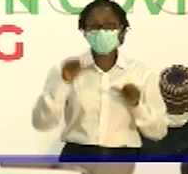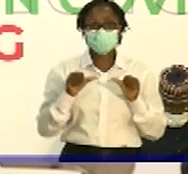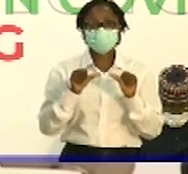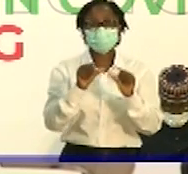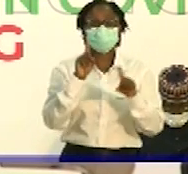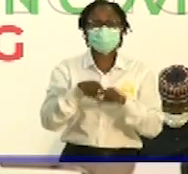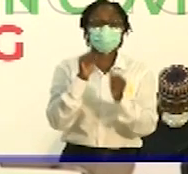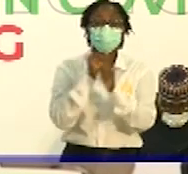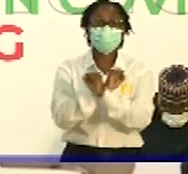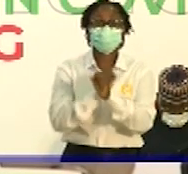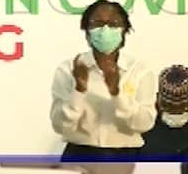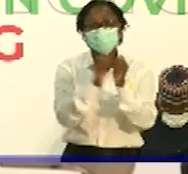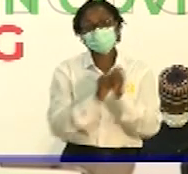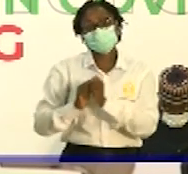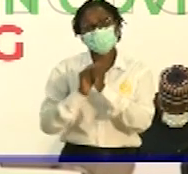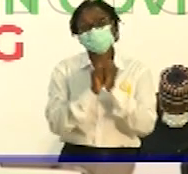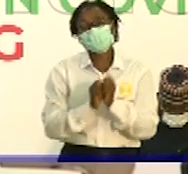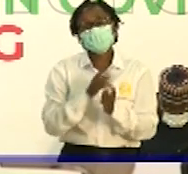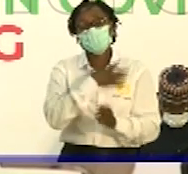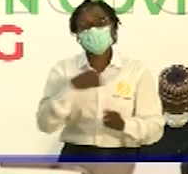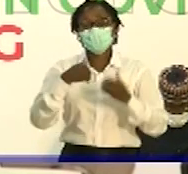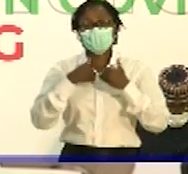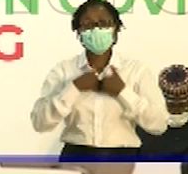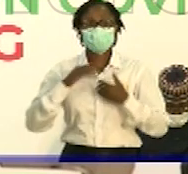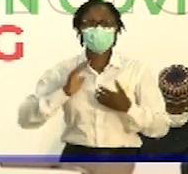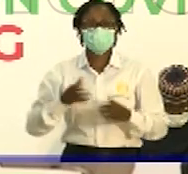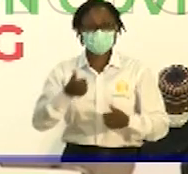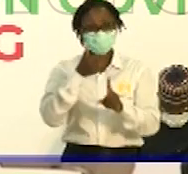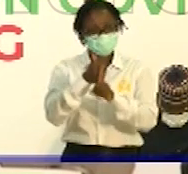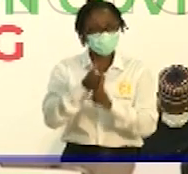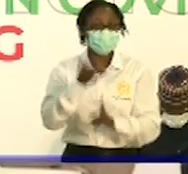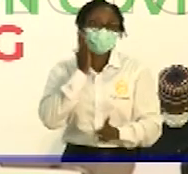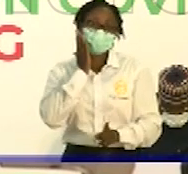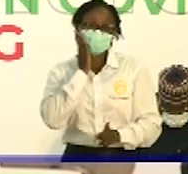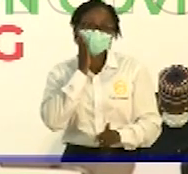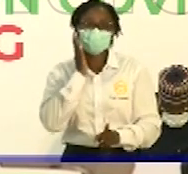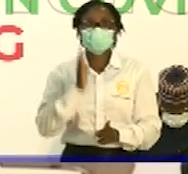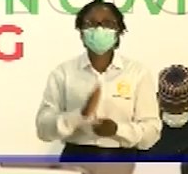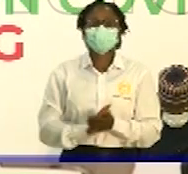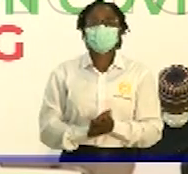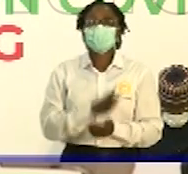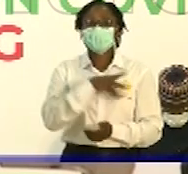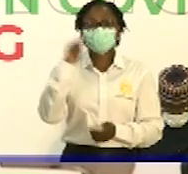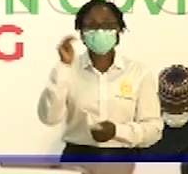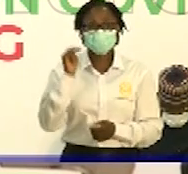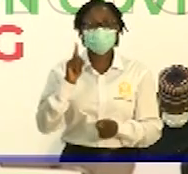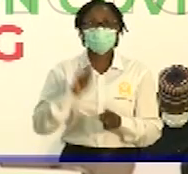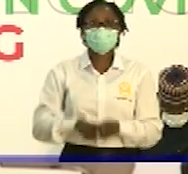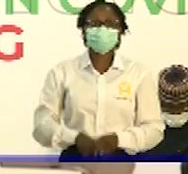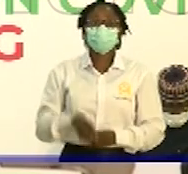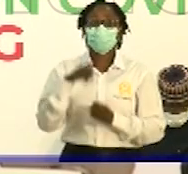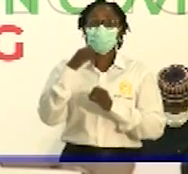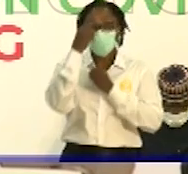work together and have an enhanced self-awareness of our environment and the need to abide